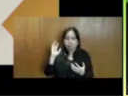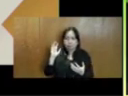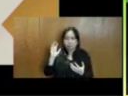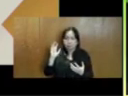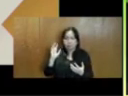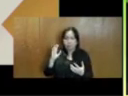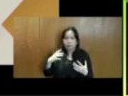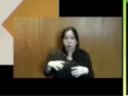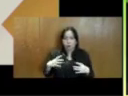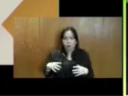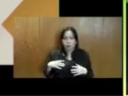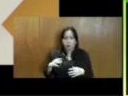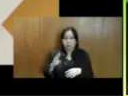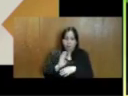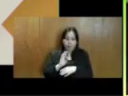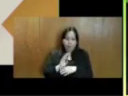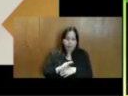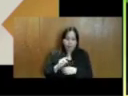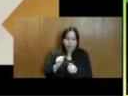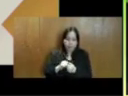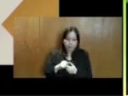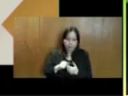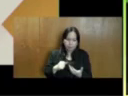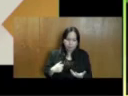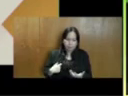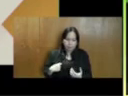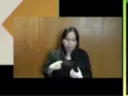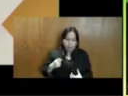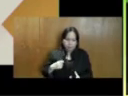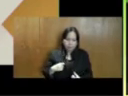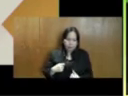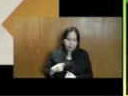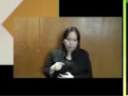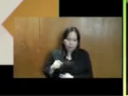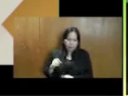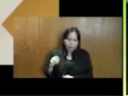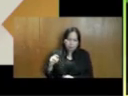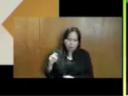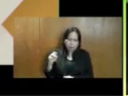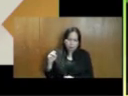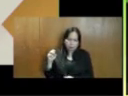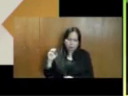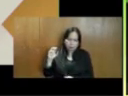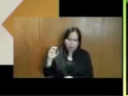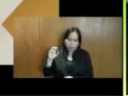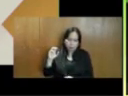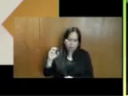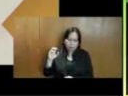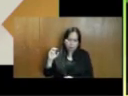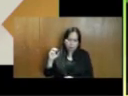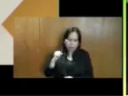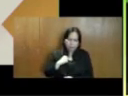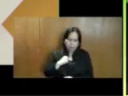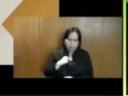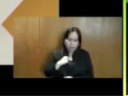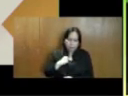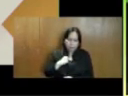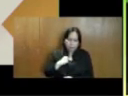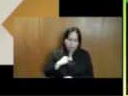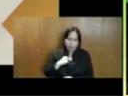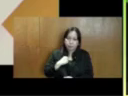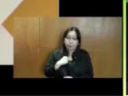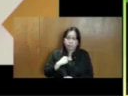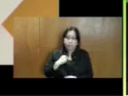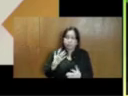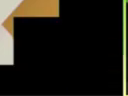site is Ms. Charlene Justimbaste, currently the OIC Executive Director of the Planning Office of the